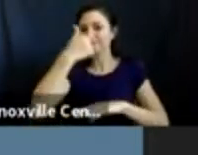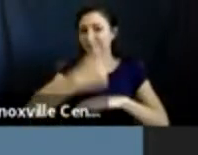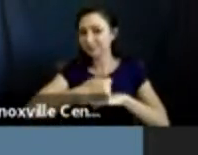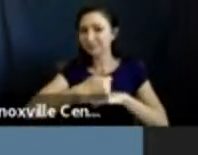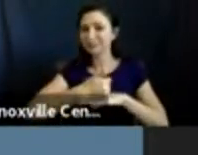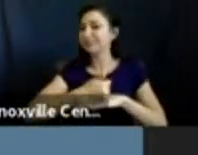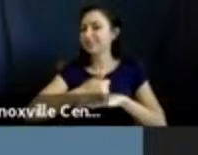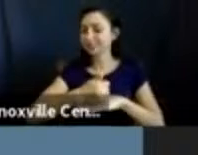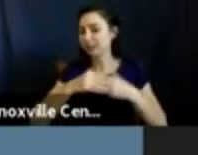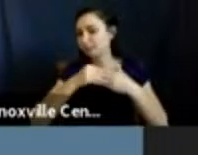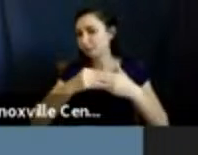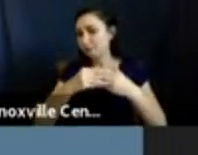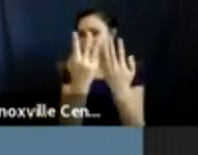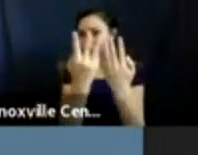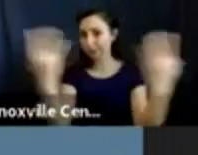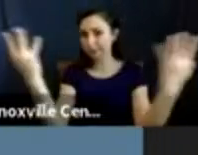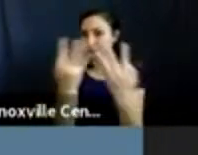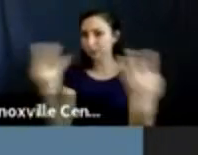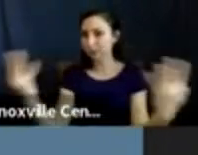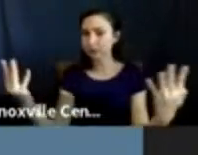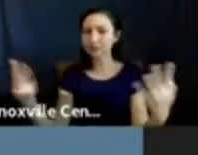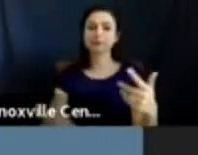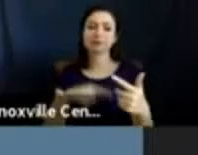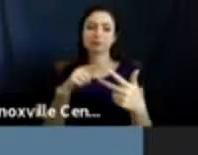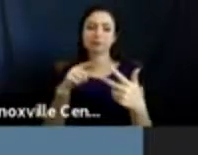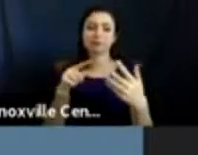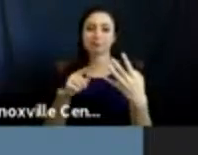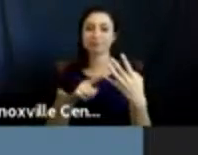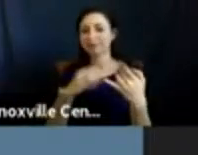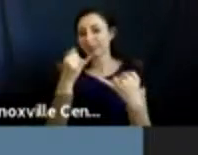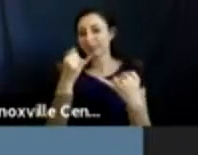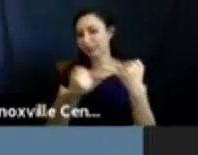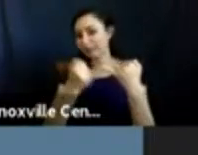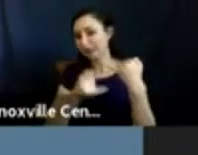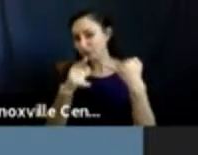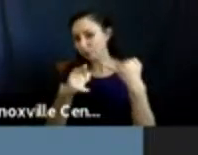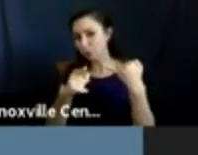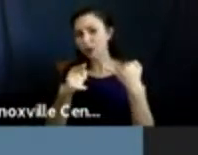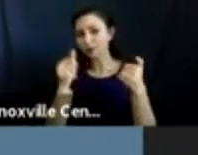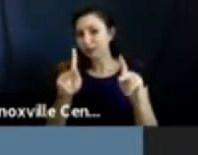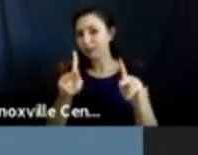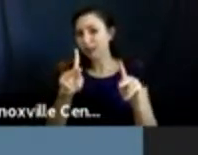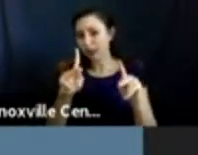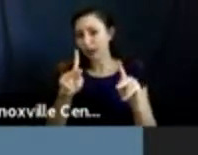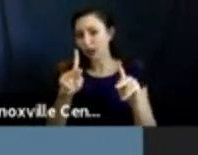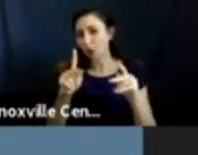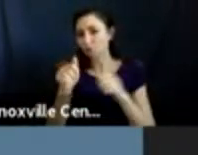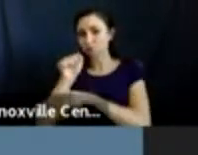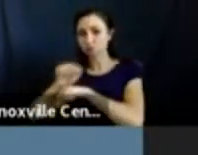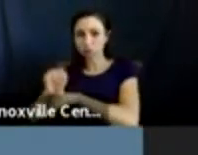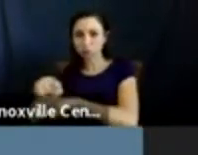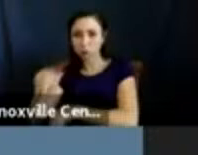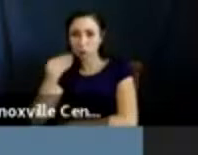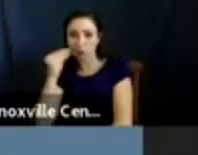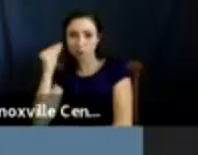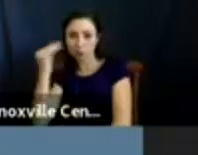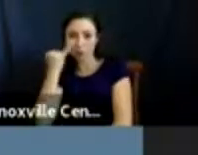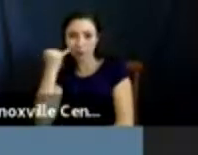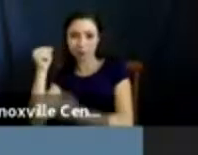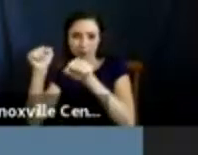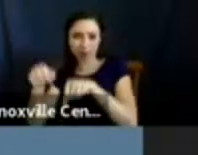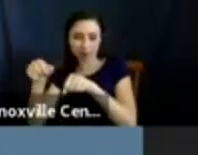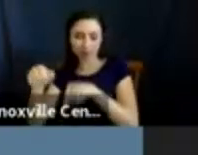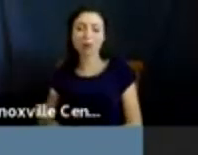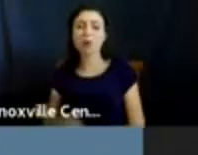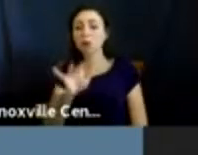work when possible. So that gives a sense both on the personal actions that Tennesseans are taking to prevent the